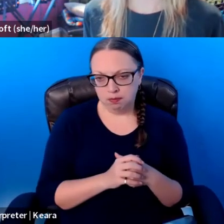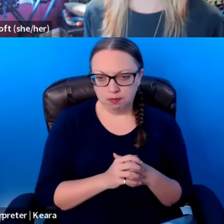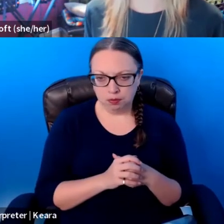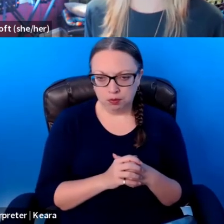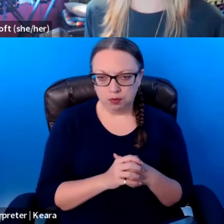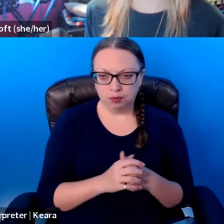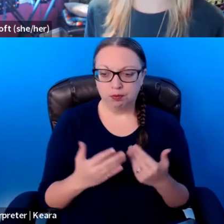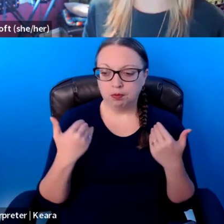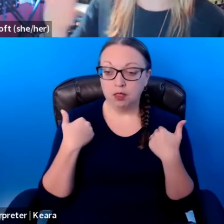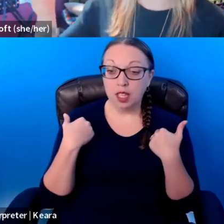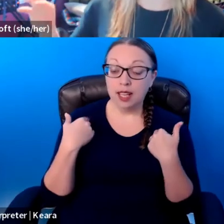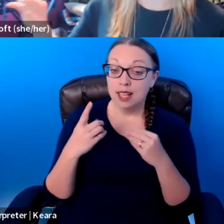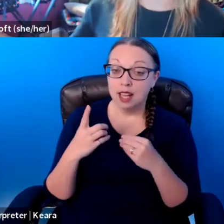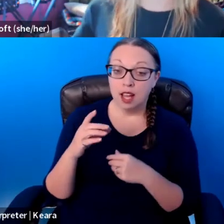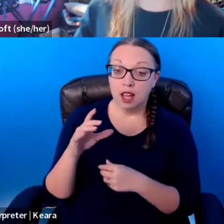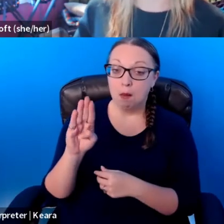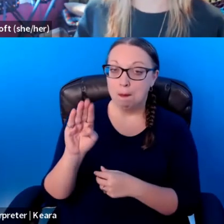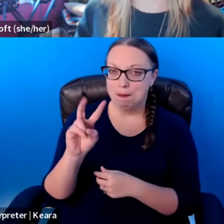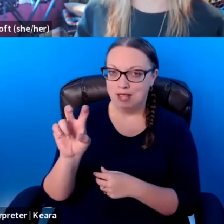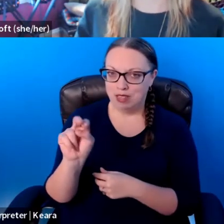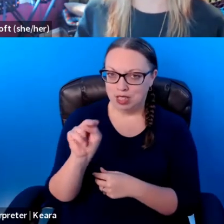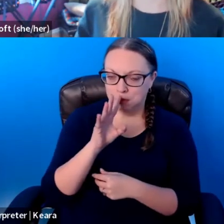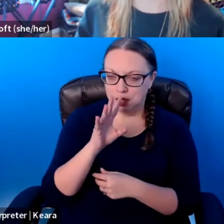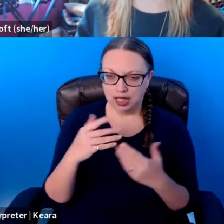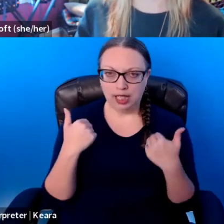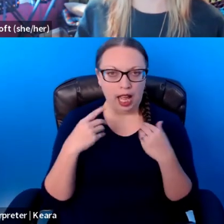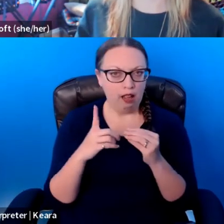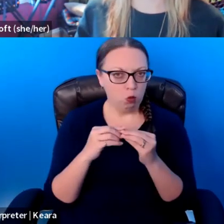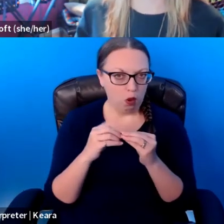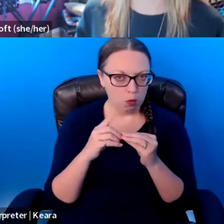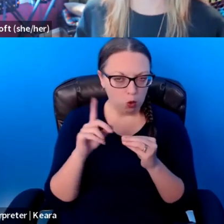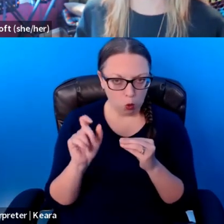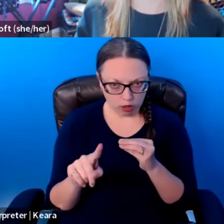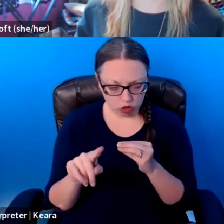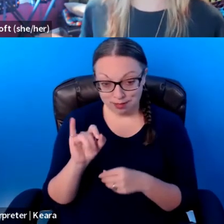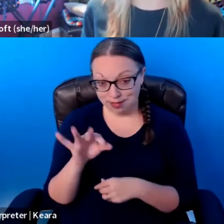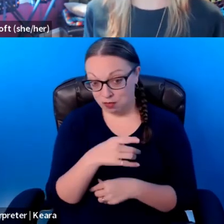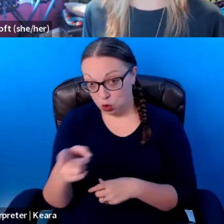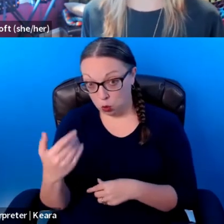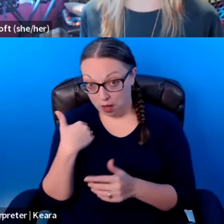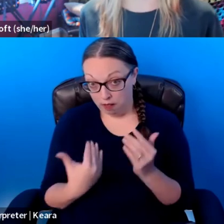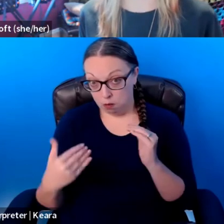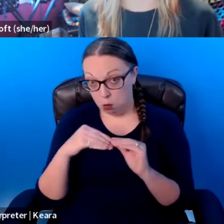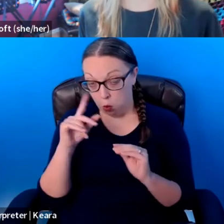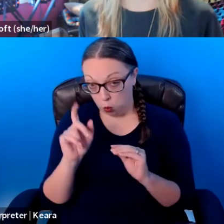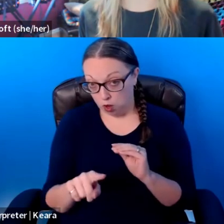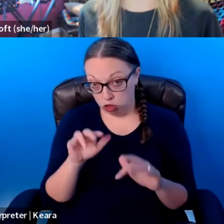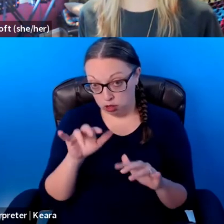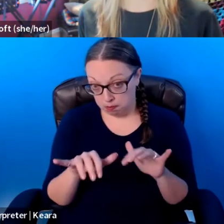I have one more question, and if other folks have questions, please do continue to put in the chat. We have a little more time together.